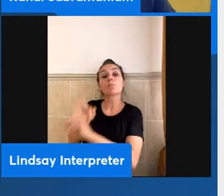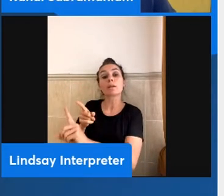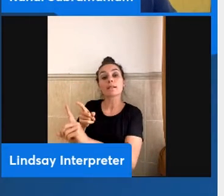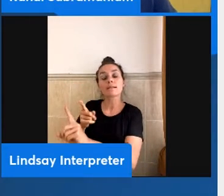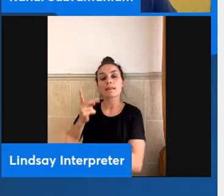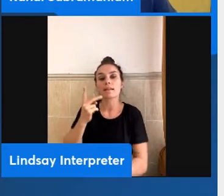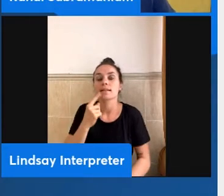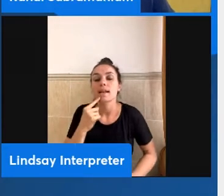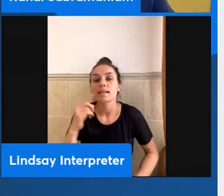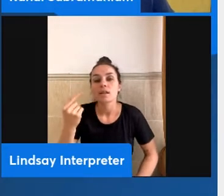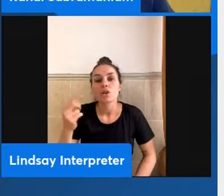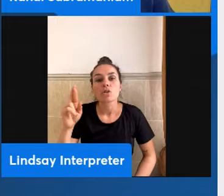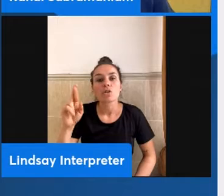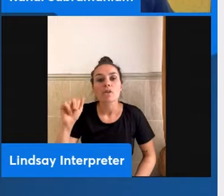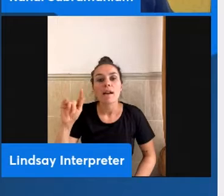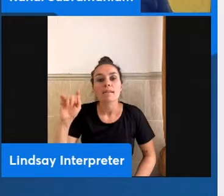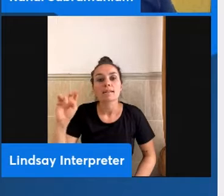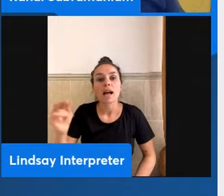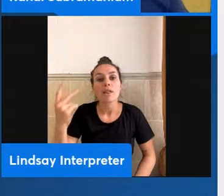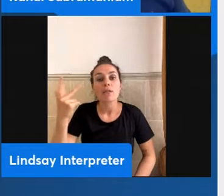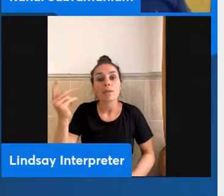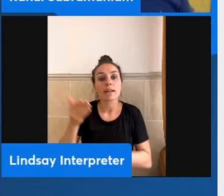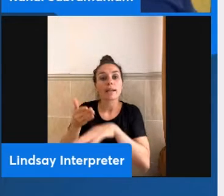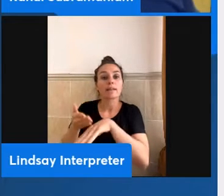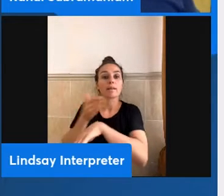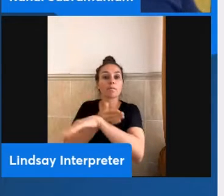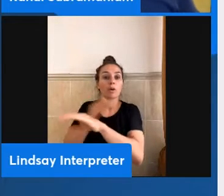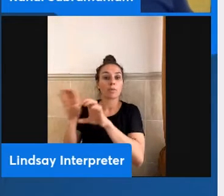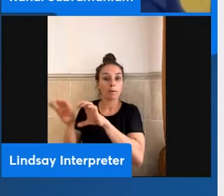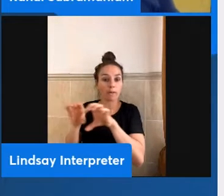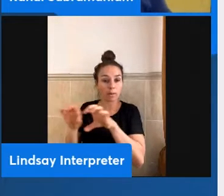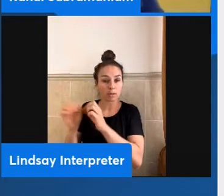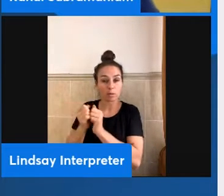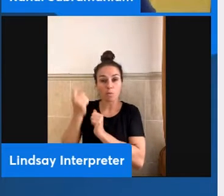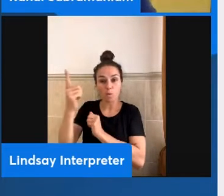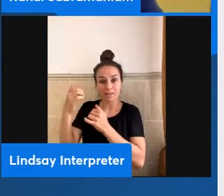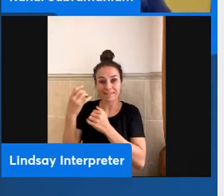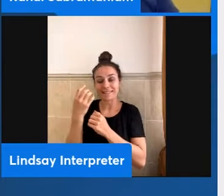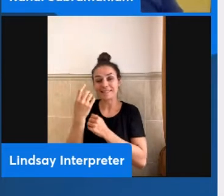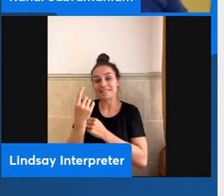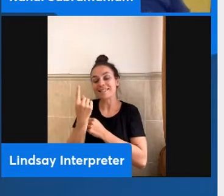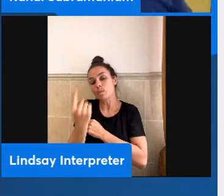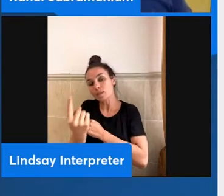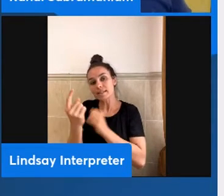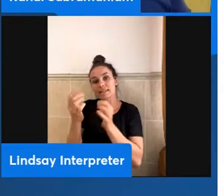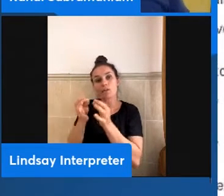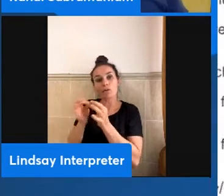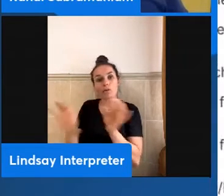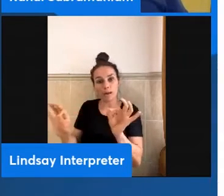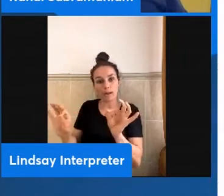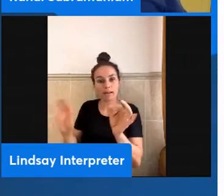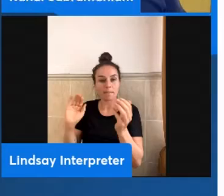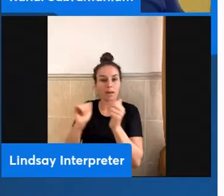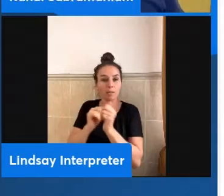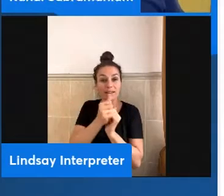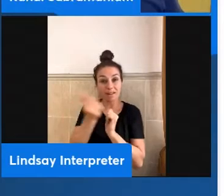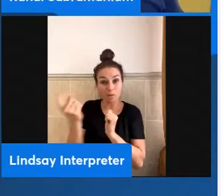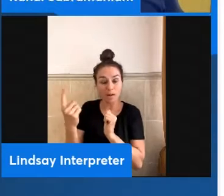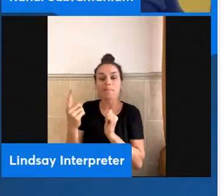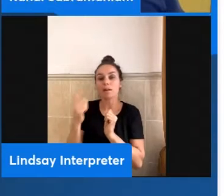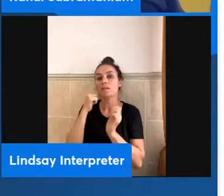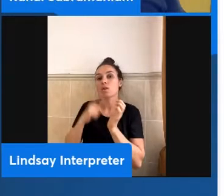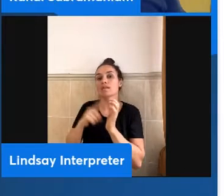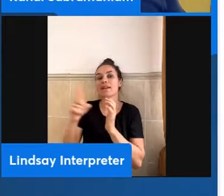Graviton 3 improved performance of single-threaded applications over Graviton 2, but shines best in these parallel applications, right? Because